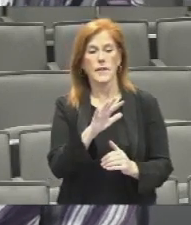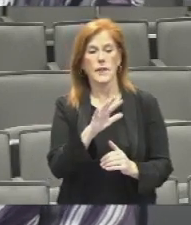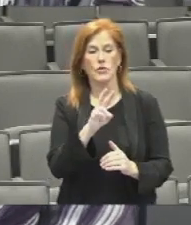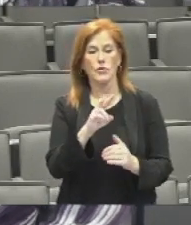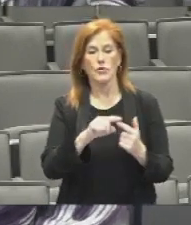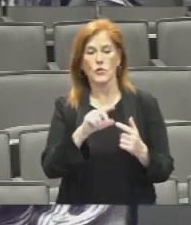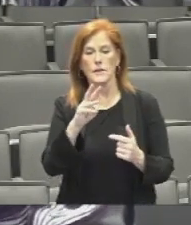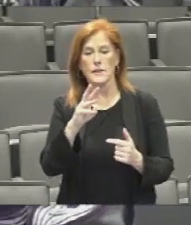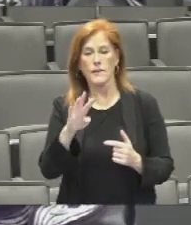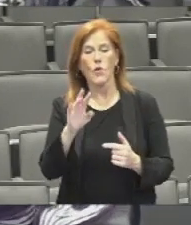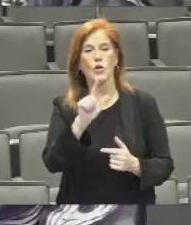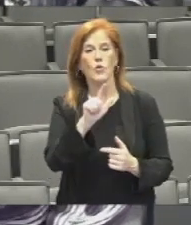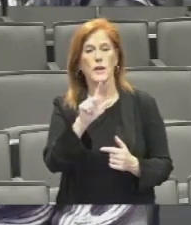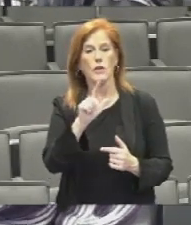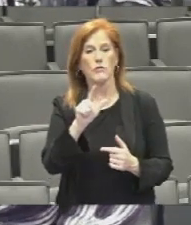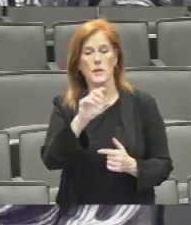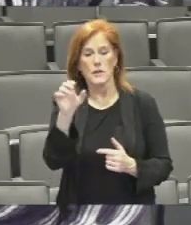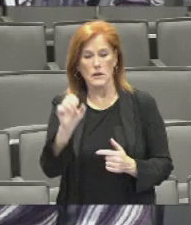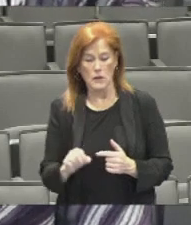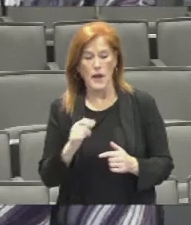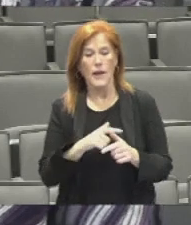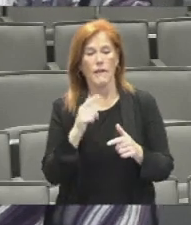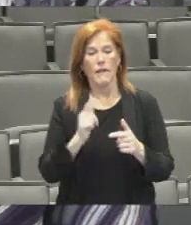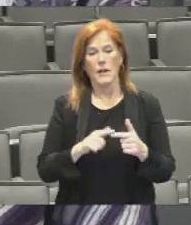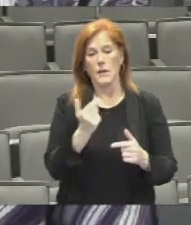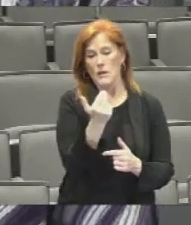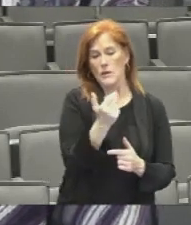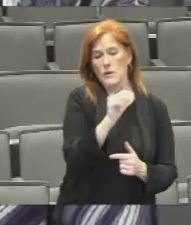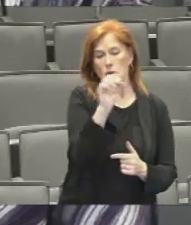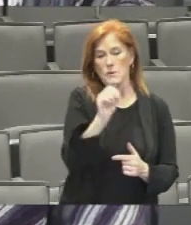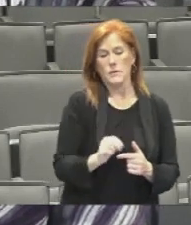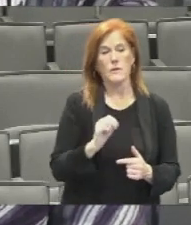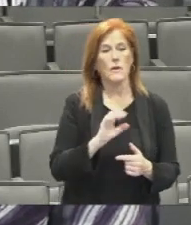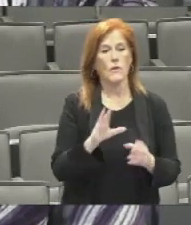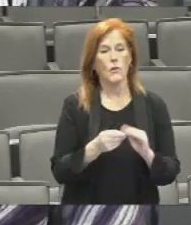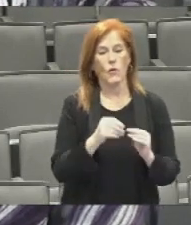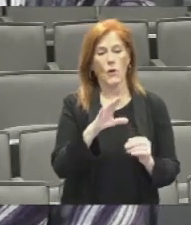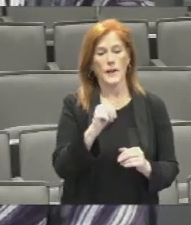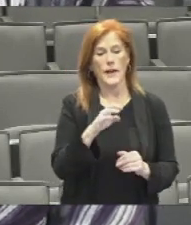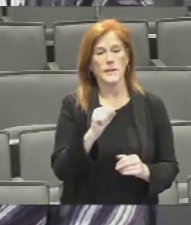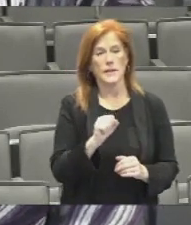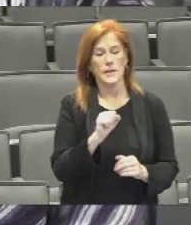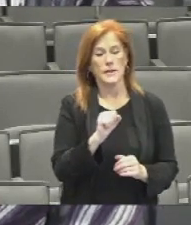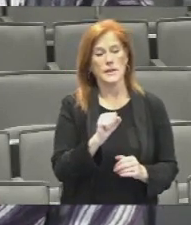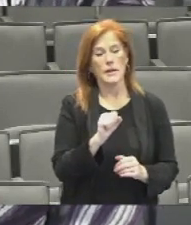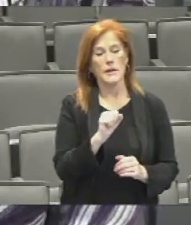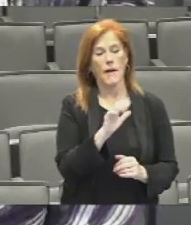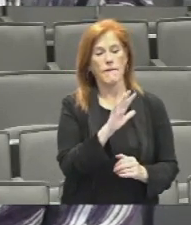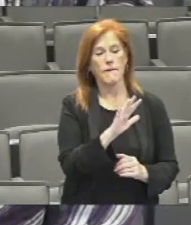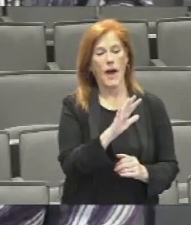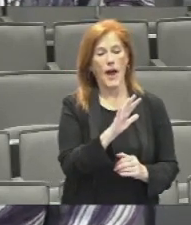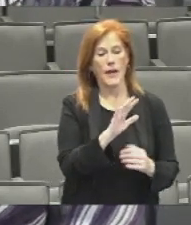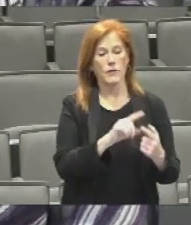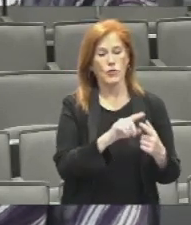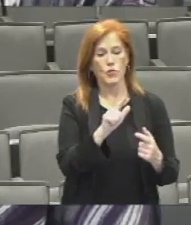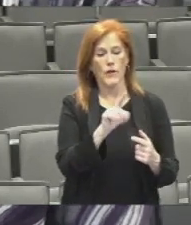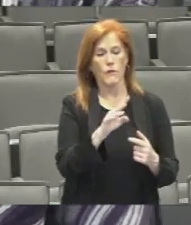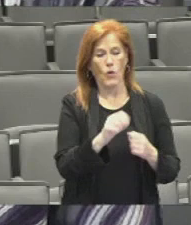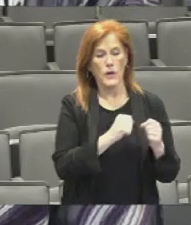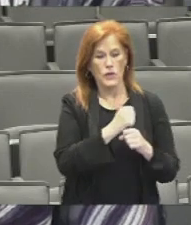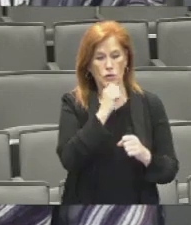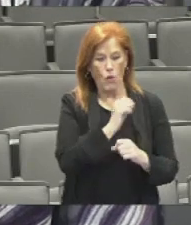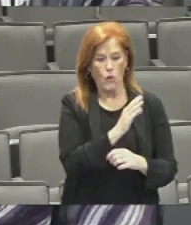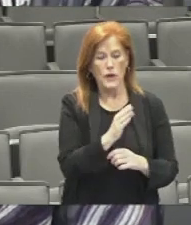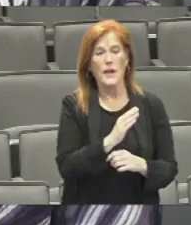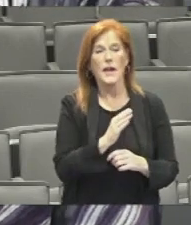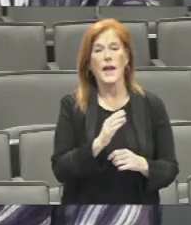64, 23%. We have 13% of our cases in 5 to 24. And the lowest